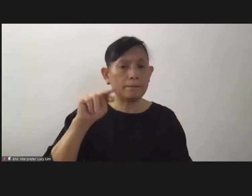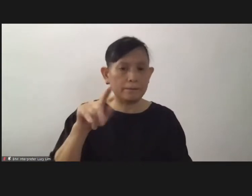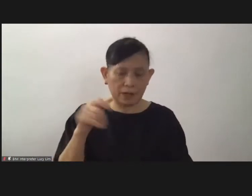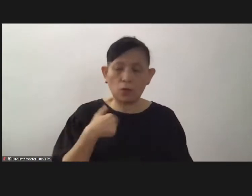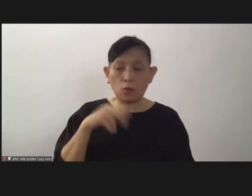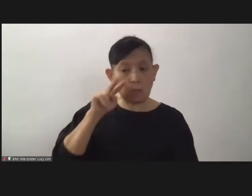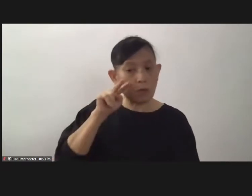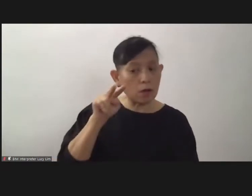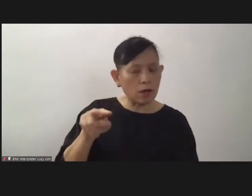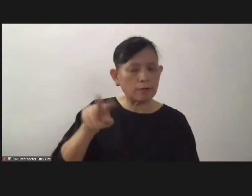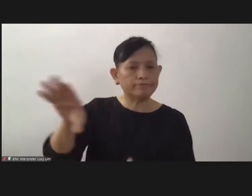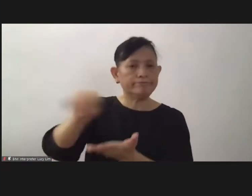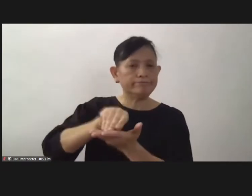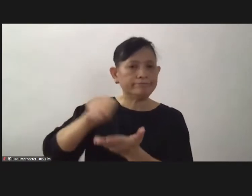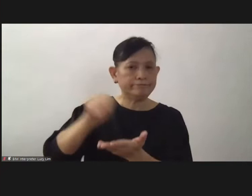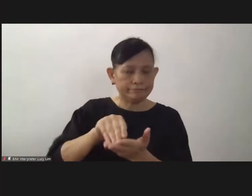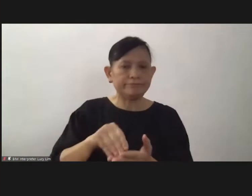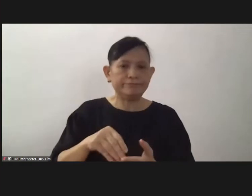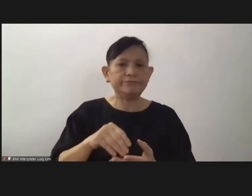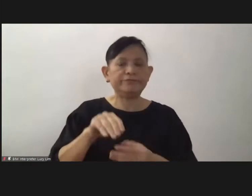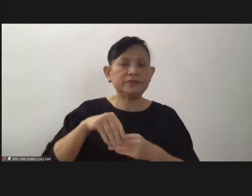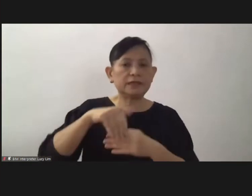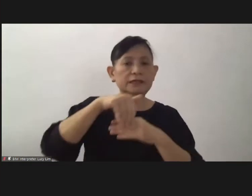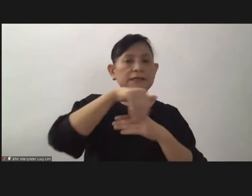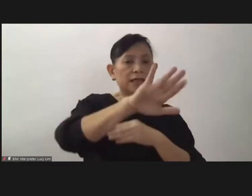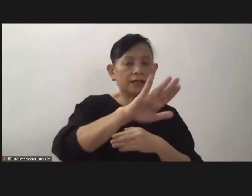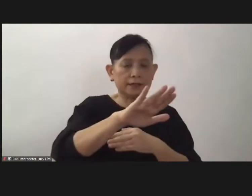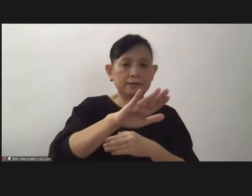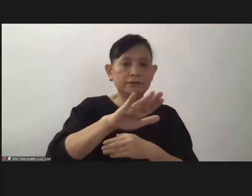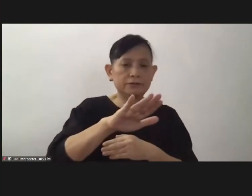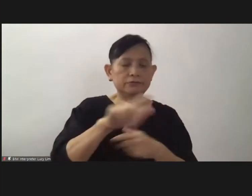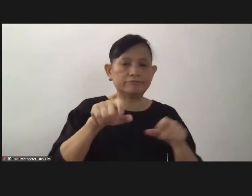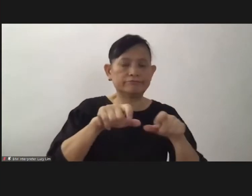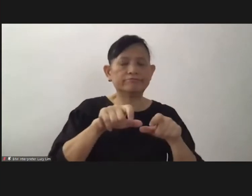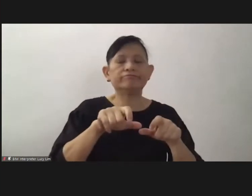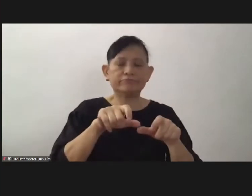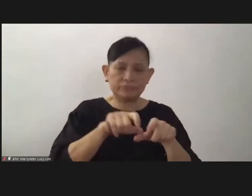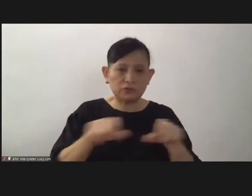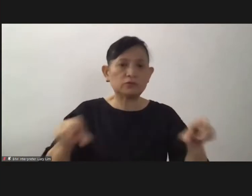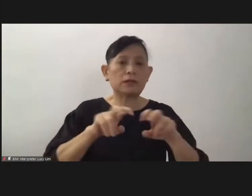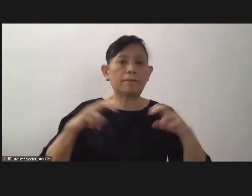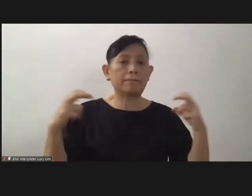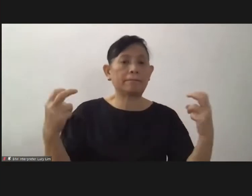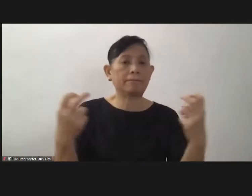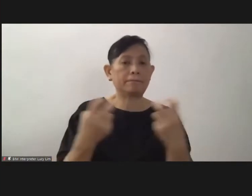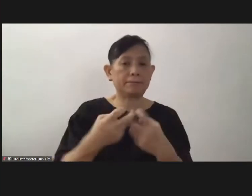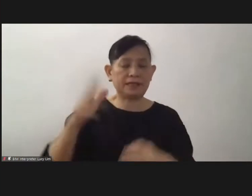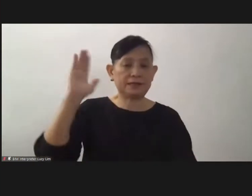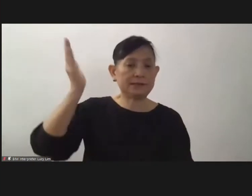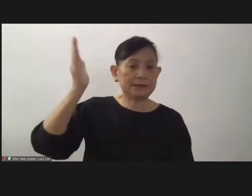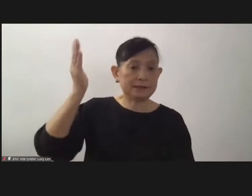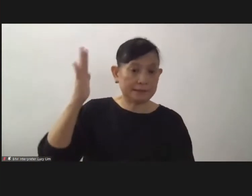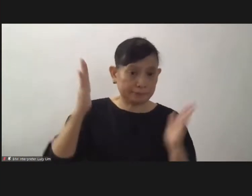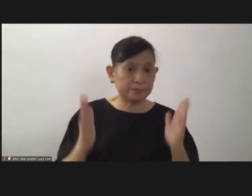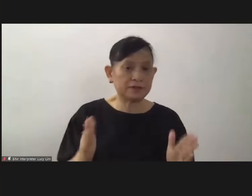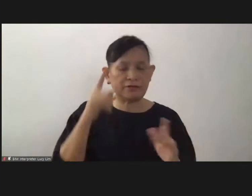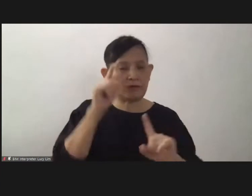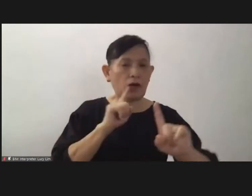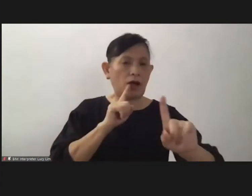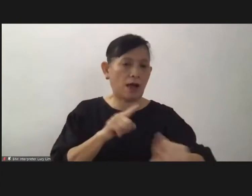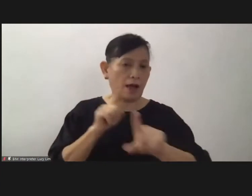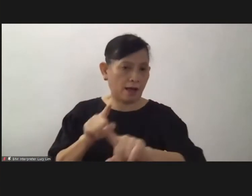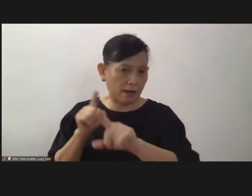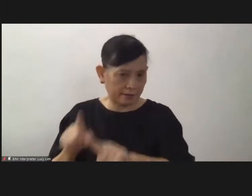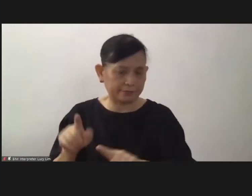try to keep an eye there, and we will pass your questions to the moderator as they come along. All right, so now that that's out of the